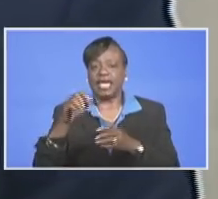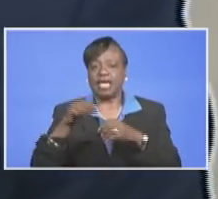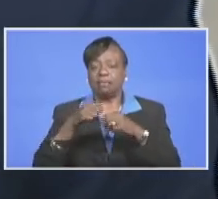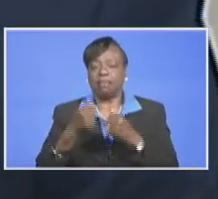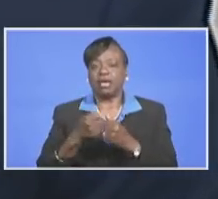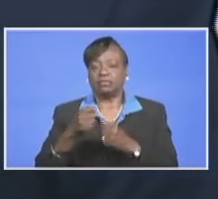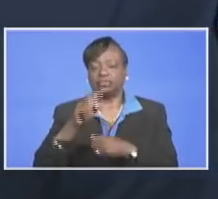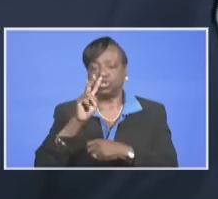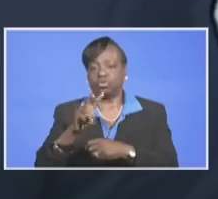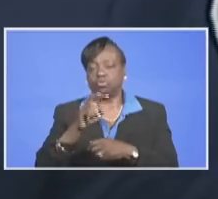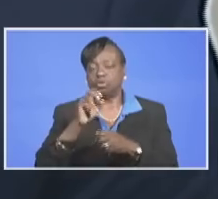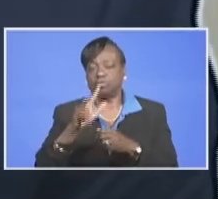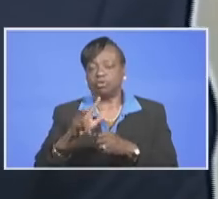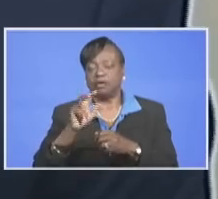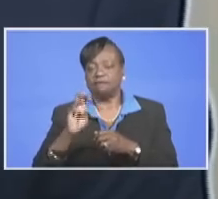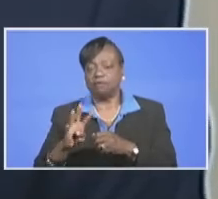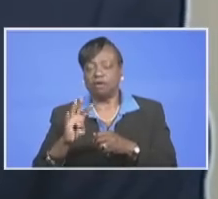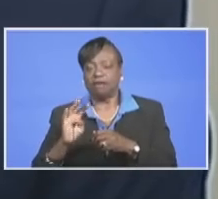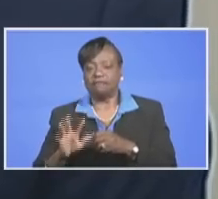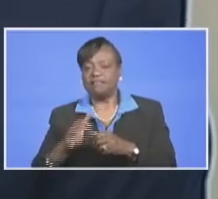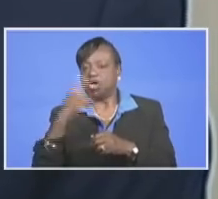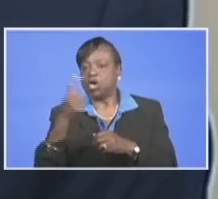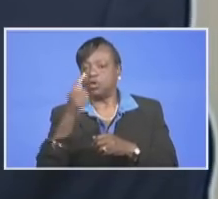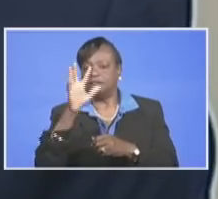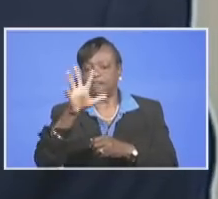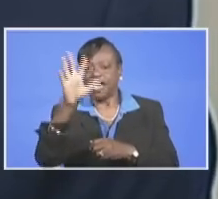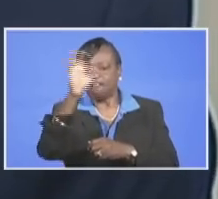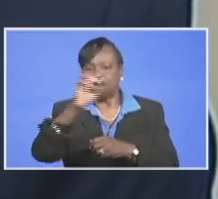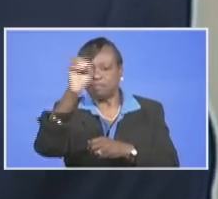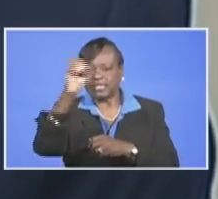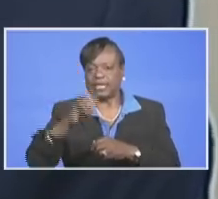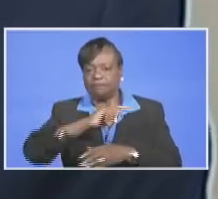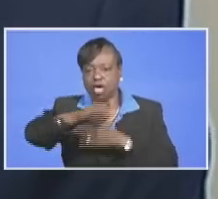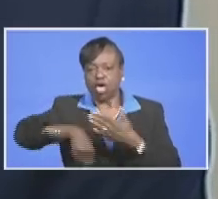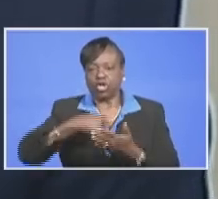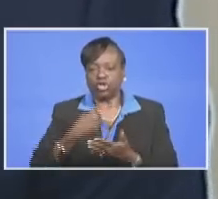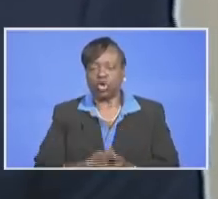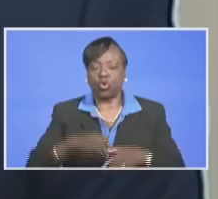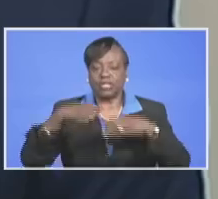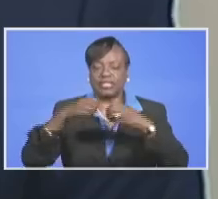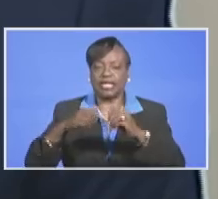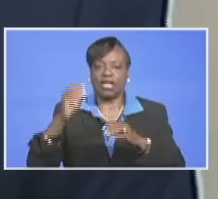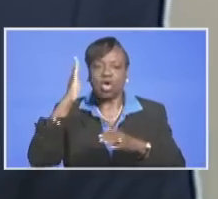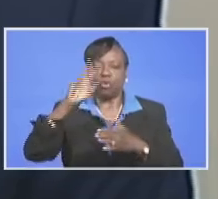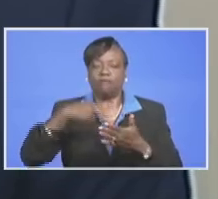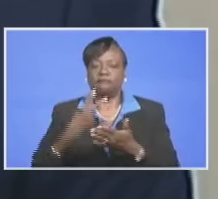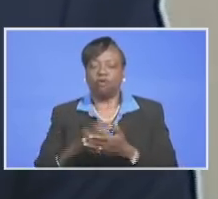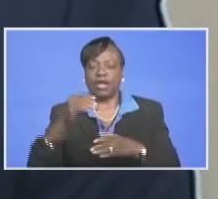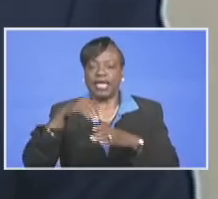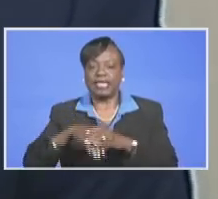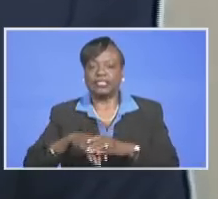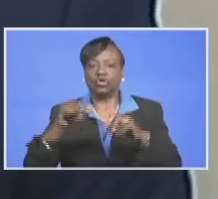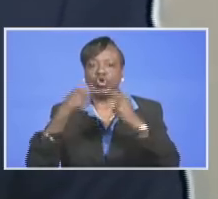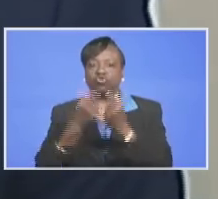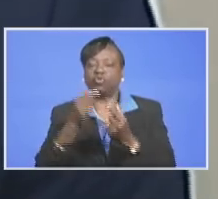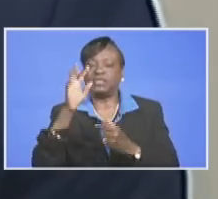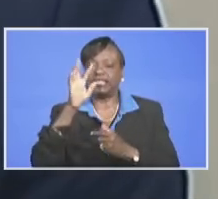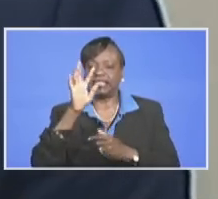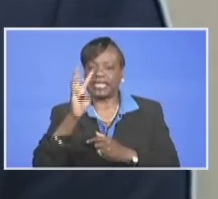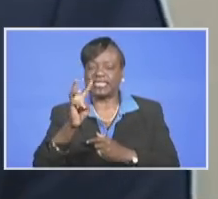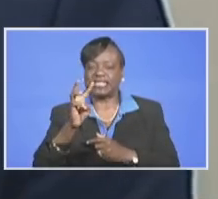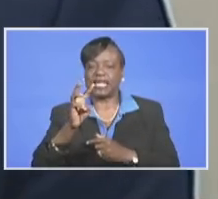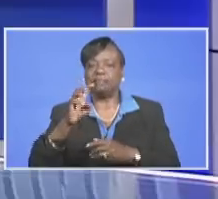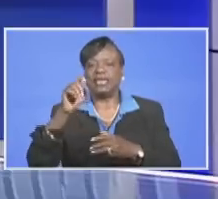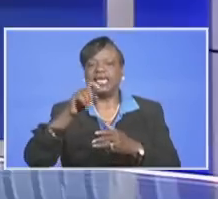4, 10 in Tier 5, and only 5% of the total sales of the gaming industry will fall into Tier 6, and be taxed at